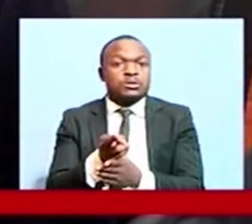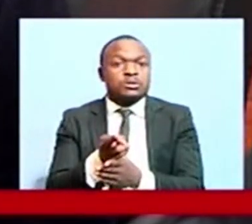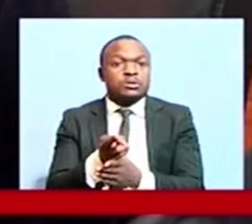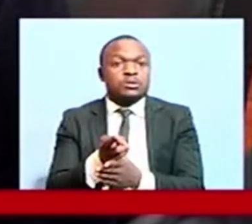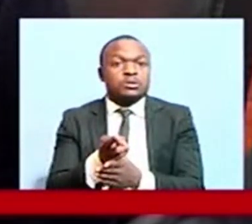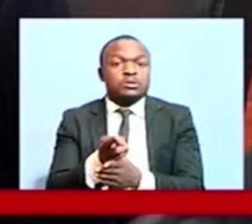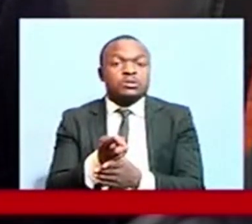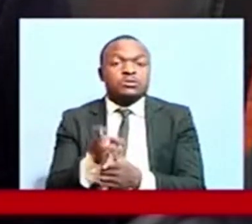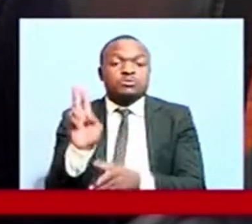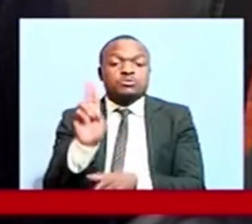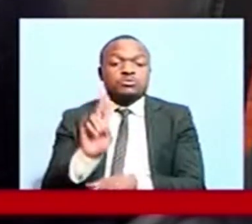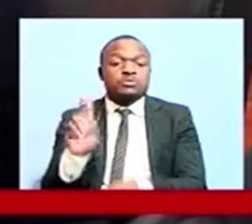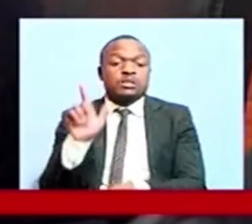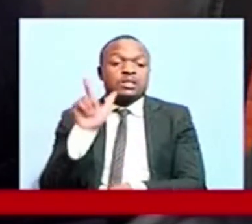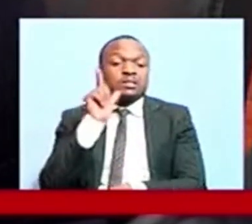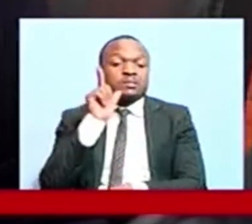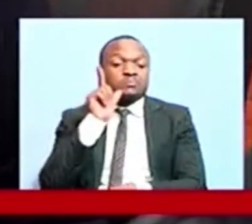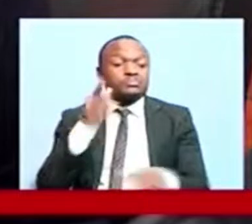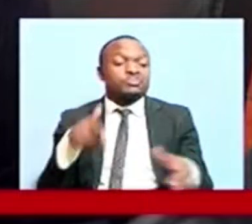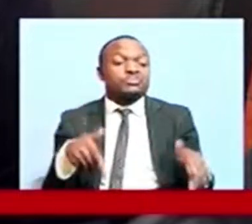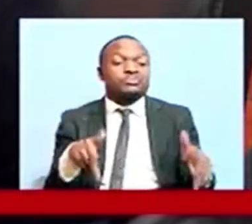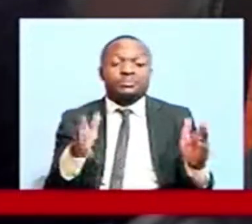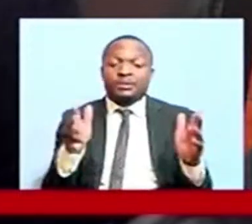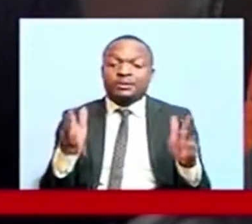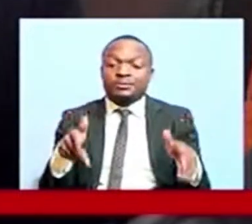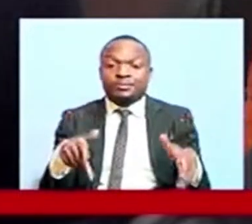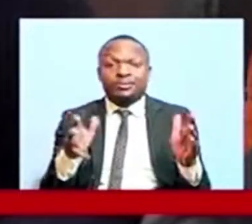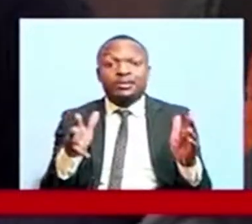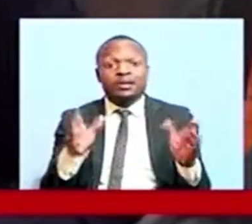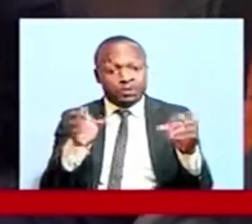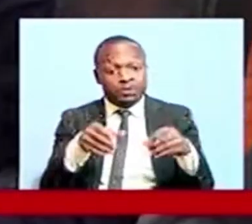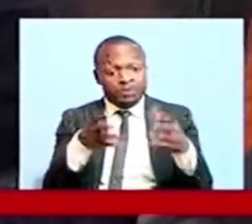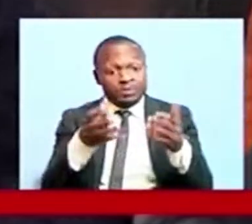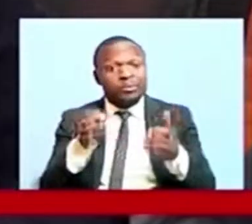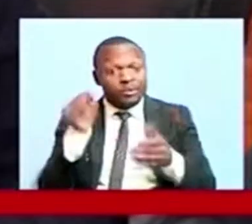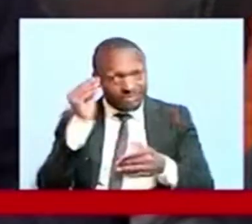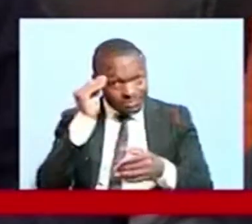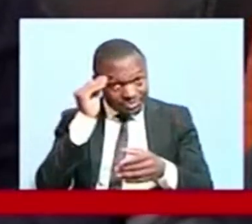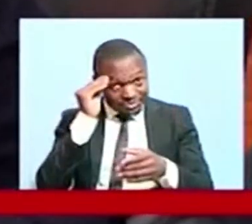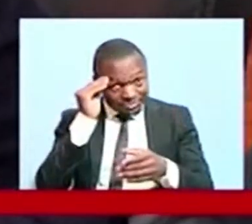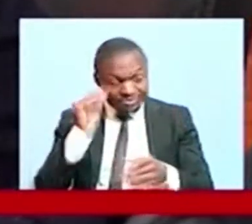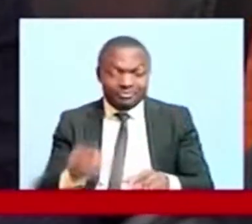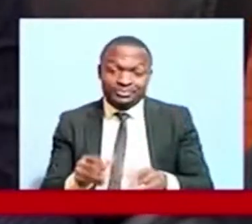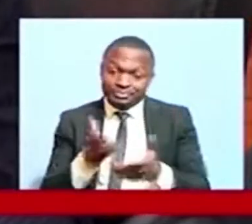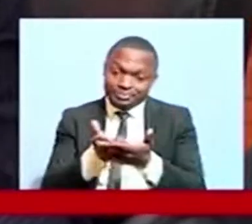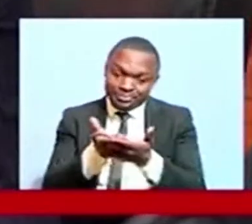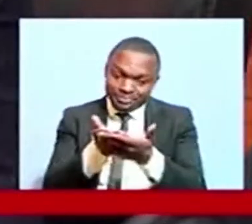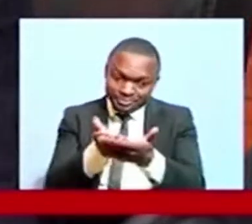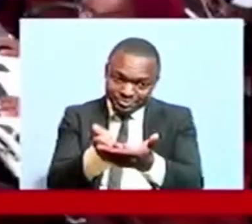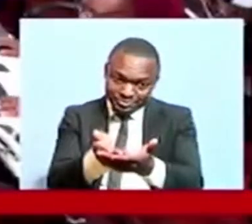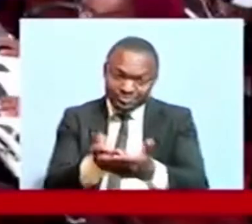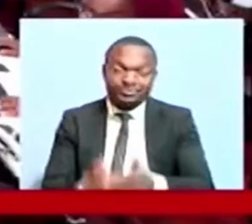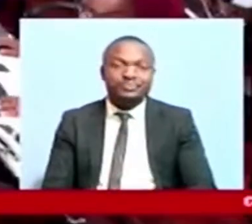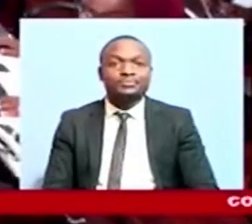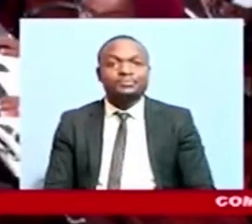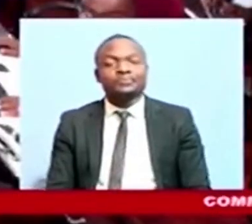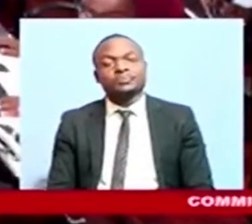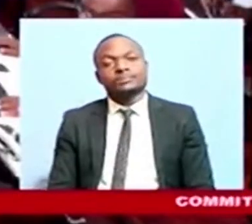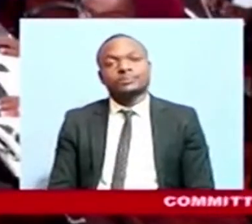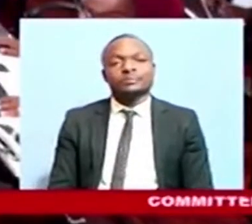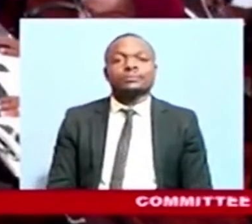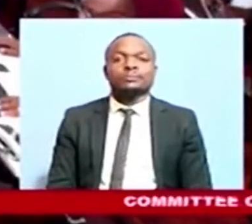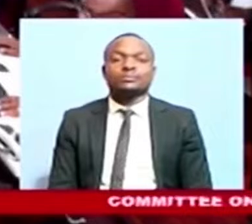using? This committee, Chair, would want to know. I submit.